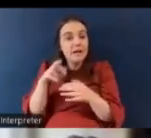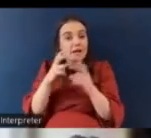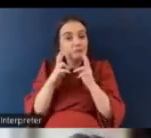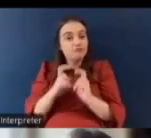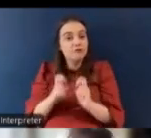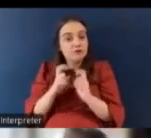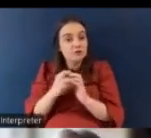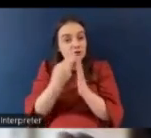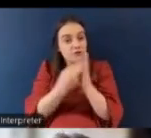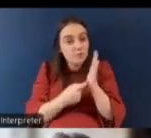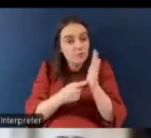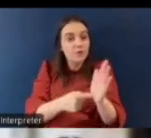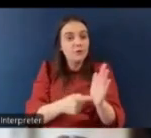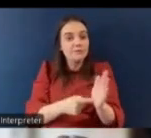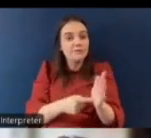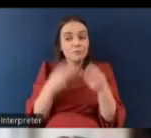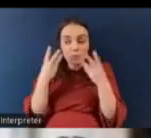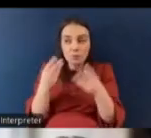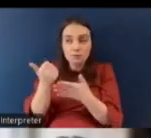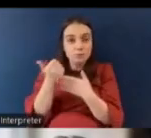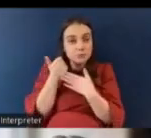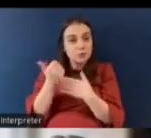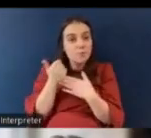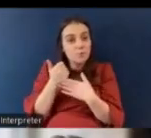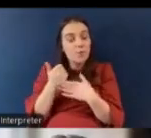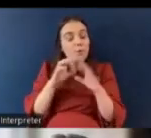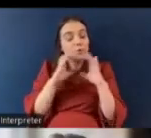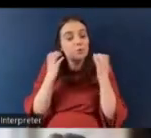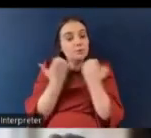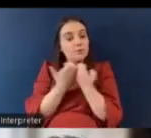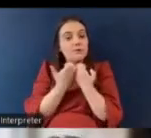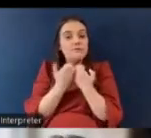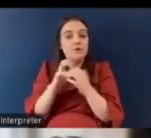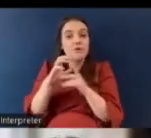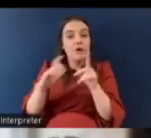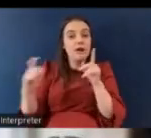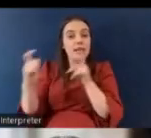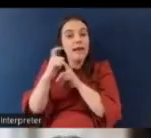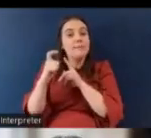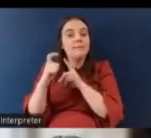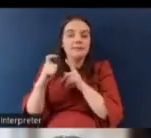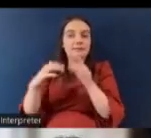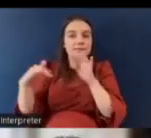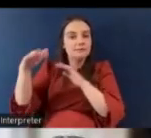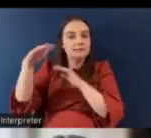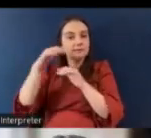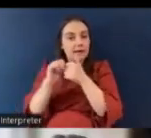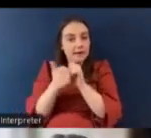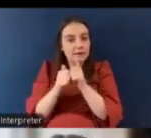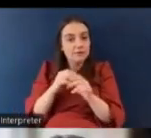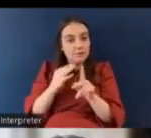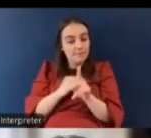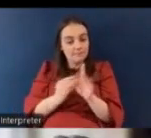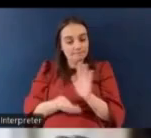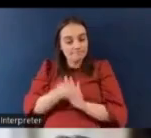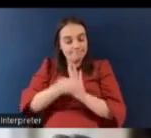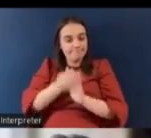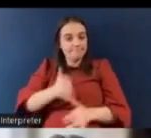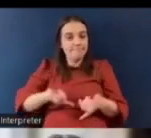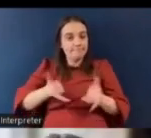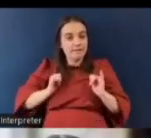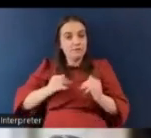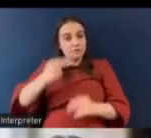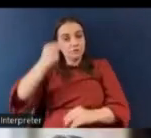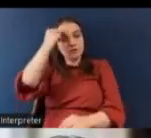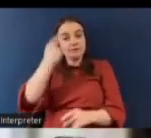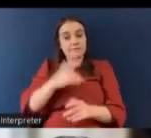want them to do is support communities in taking action on climate justice by building their capacity and understanding so that they feel more comfortable